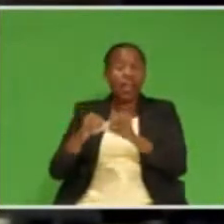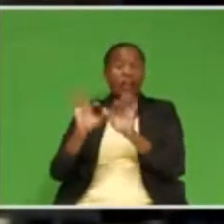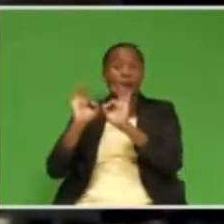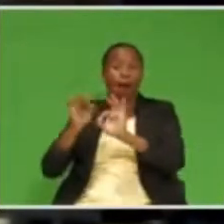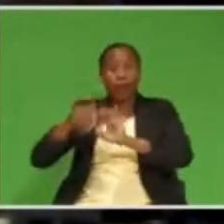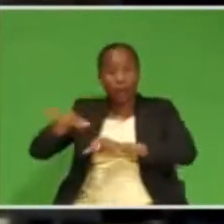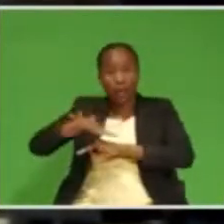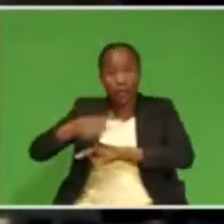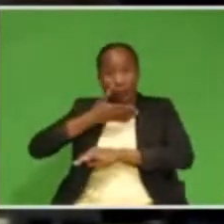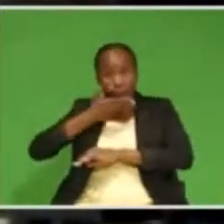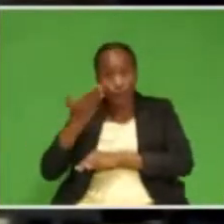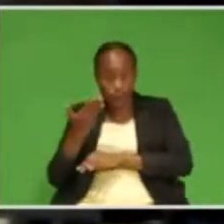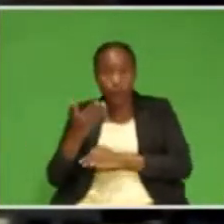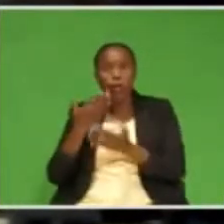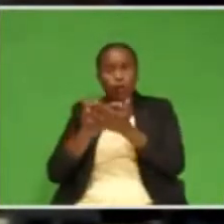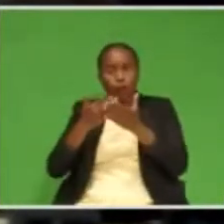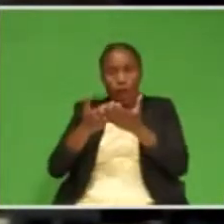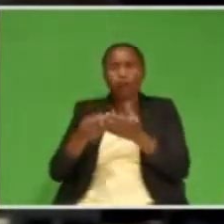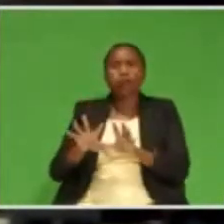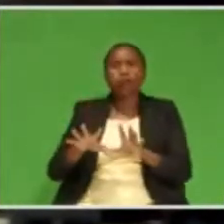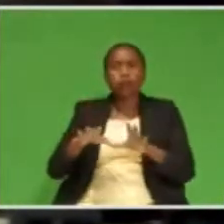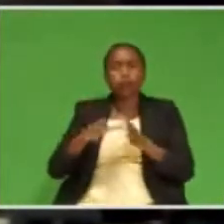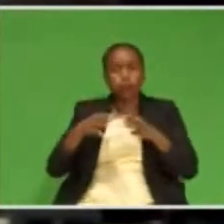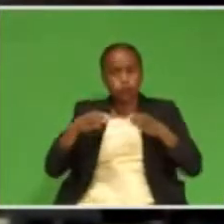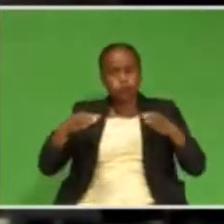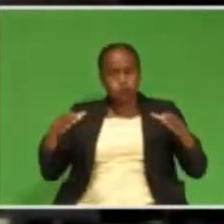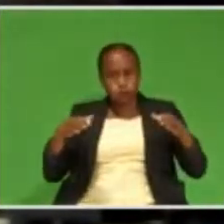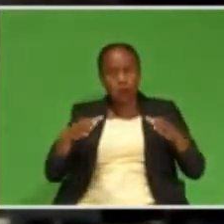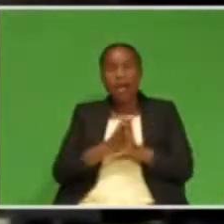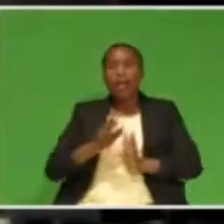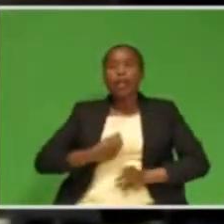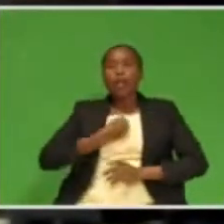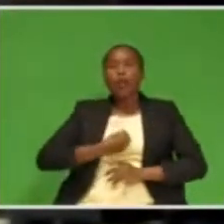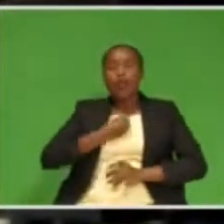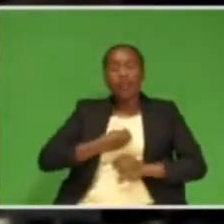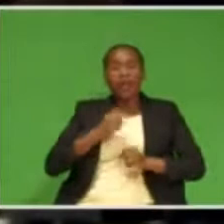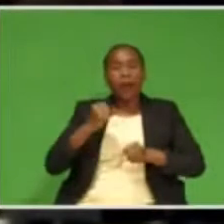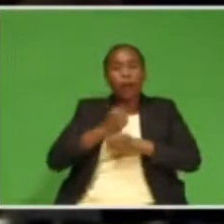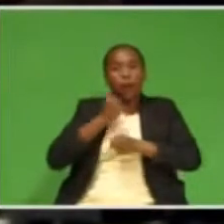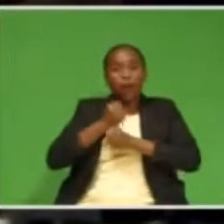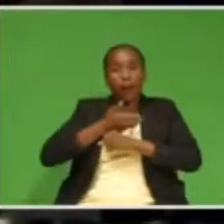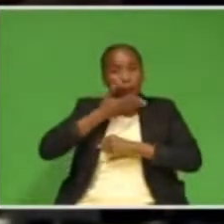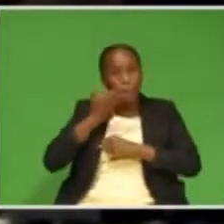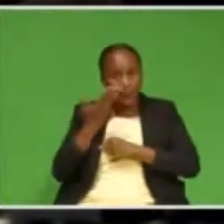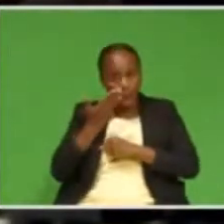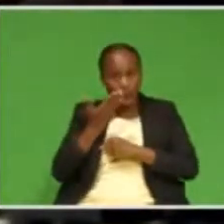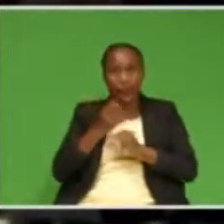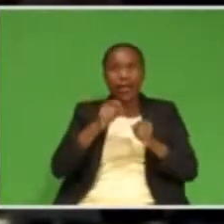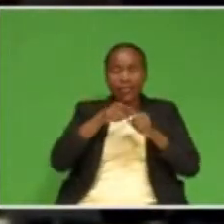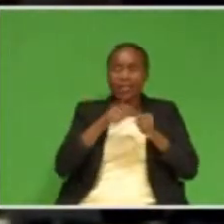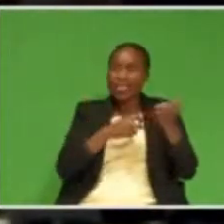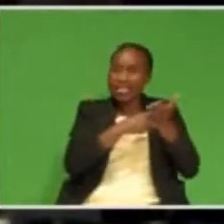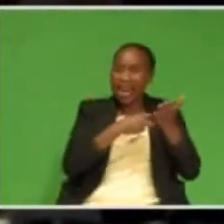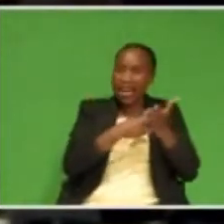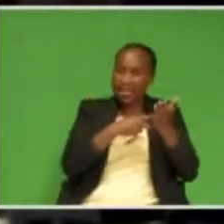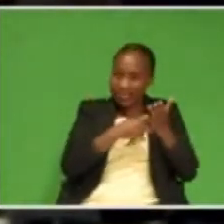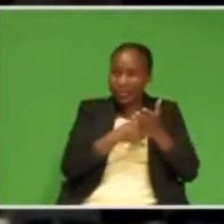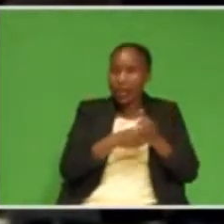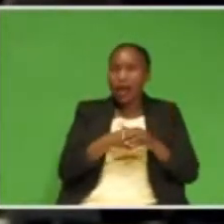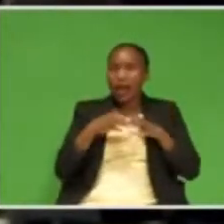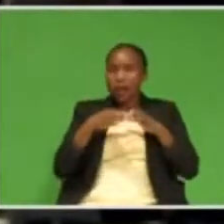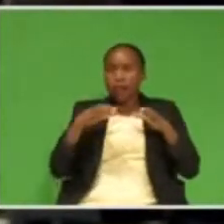address the challenge of youth unemployment, the Employment Tax Initiative has been expanded to